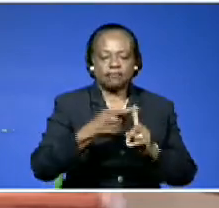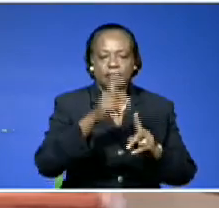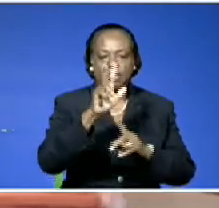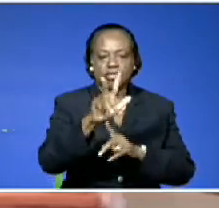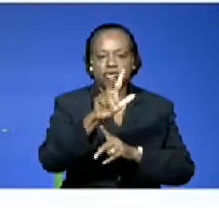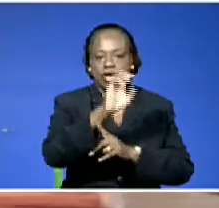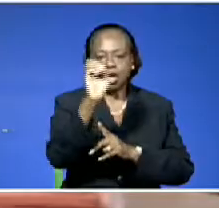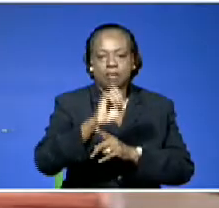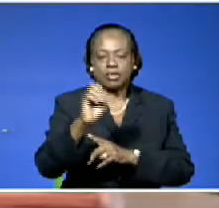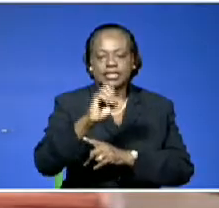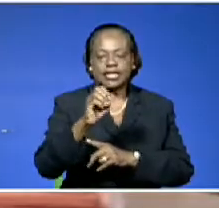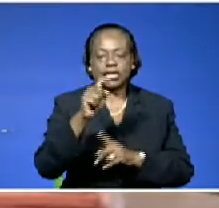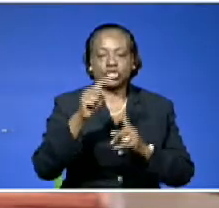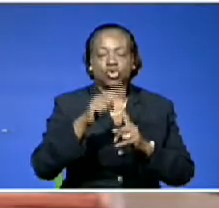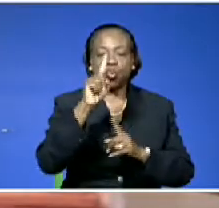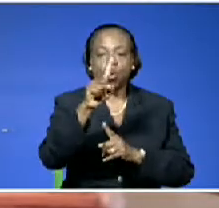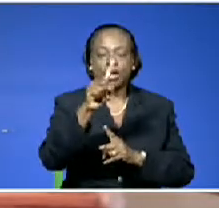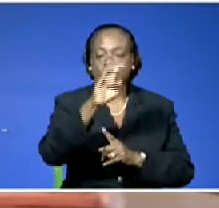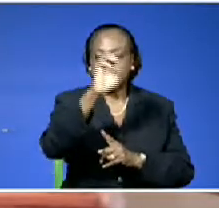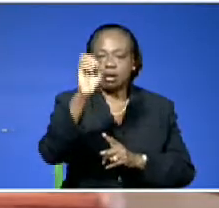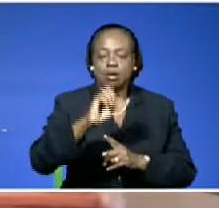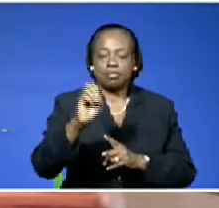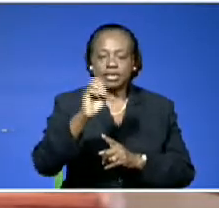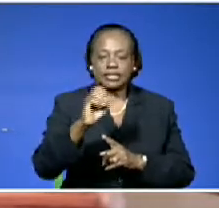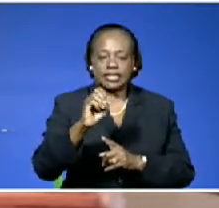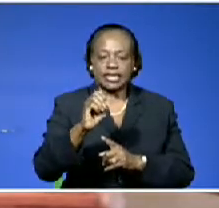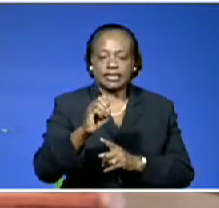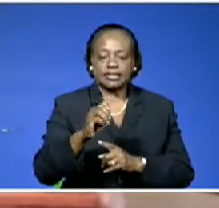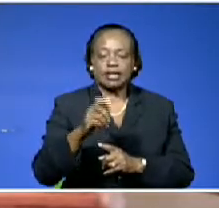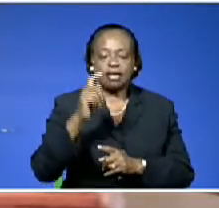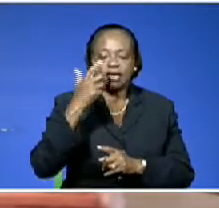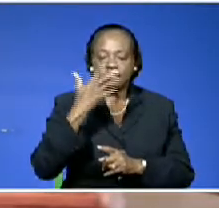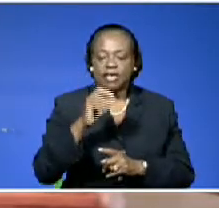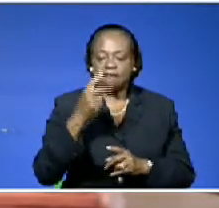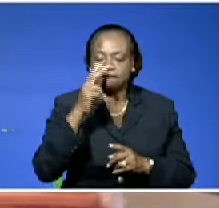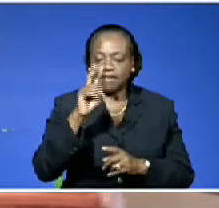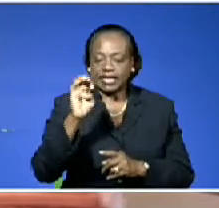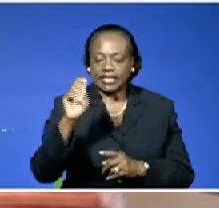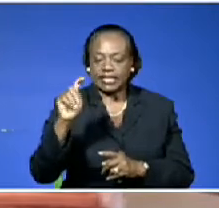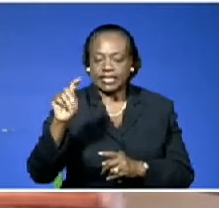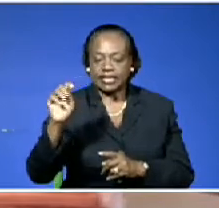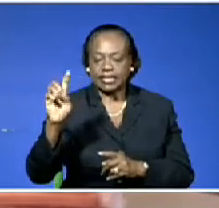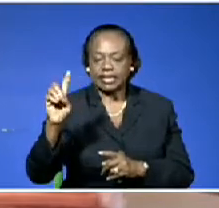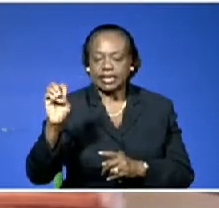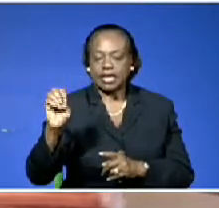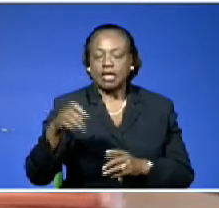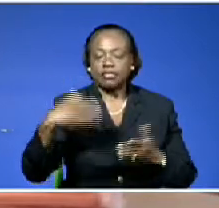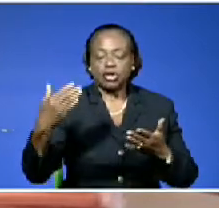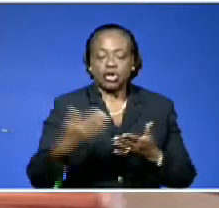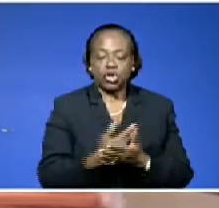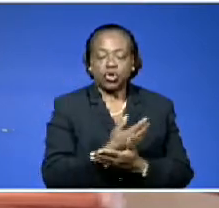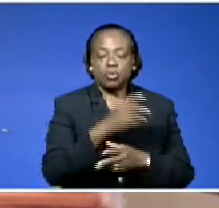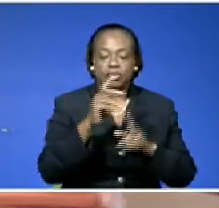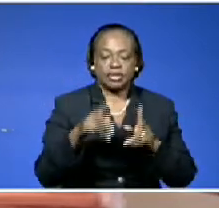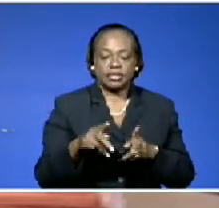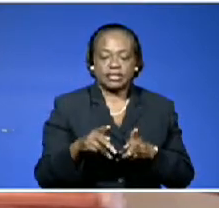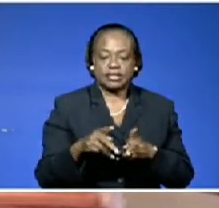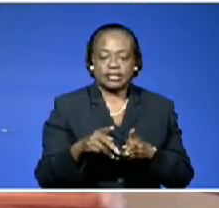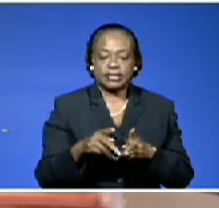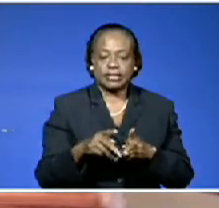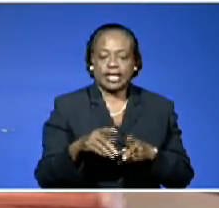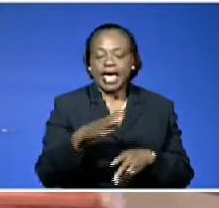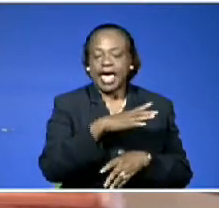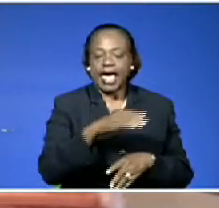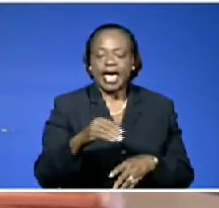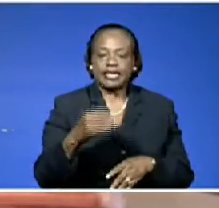to 1%. They've vetted the new tenders according to the Institute for Supply Management Standards. And